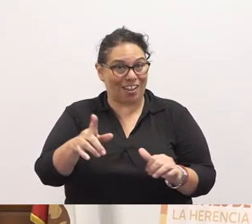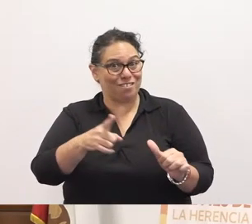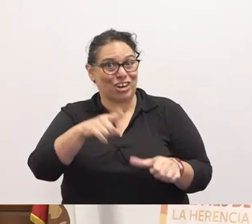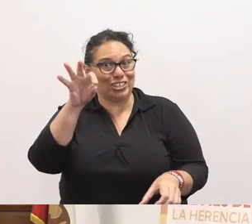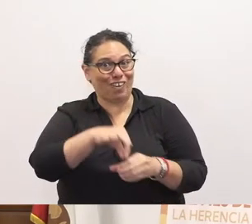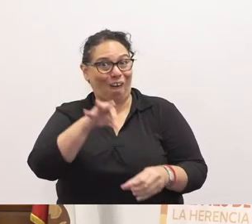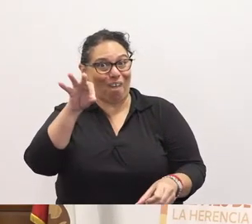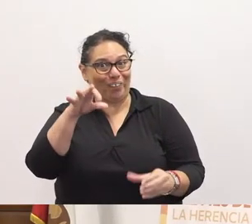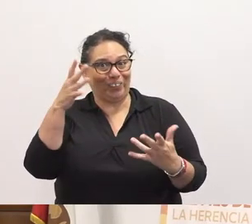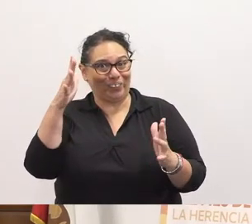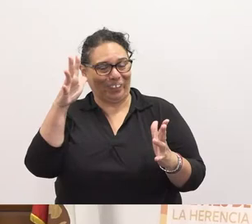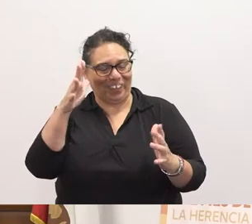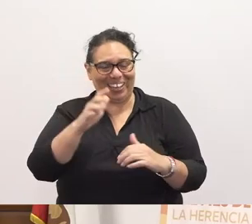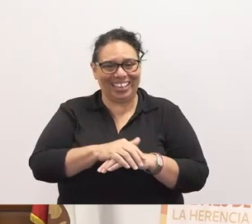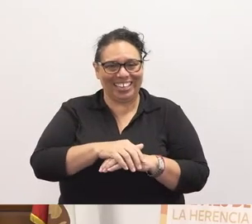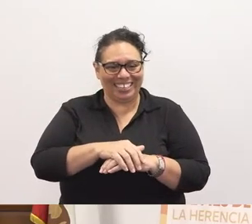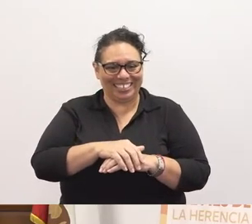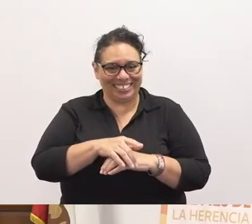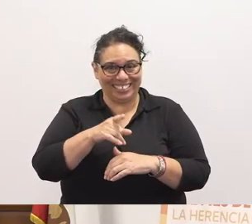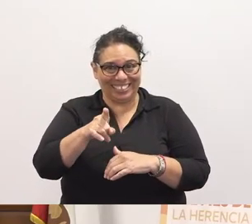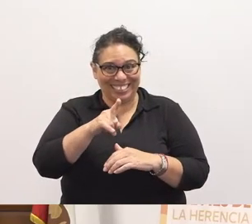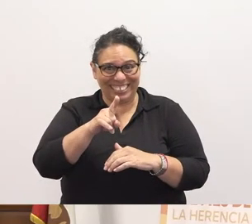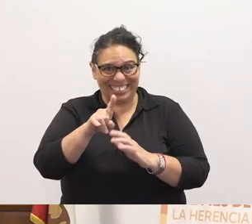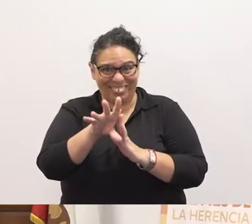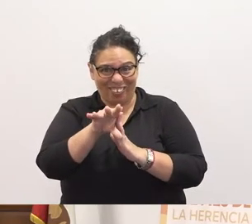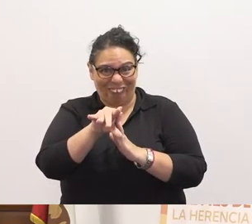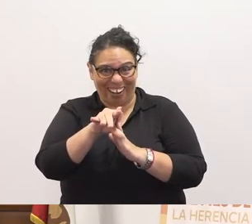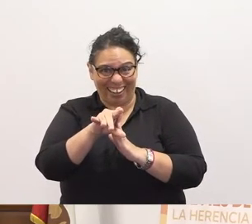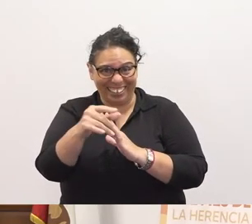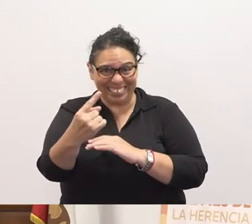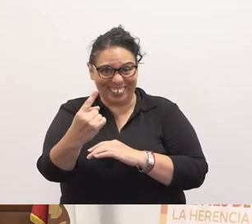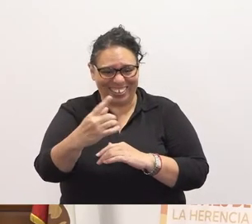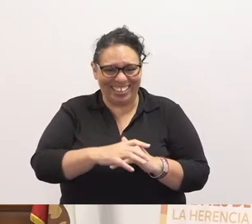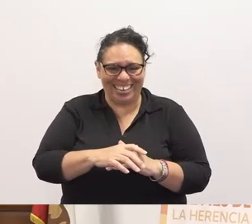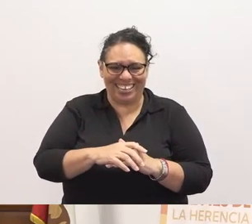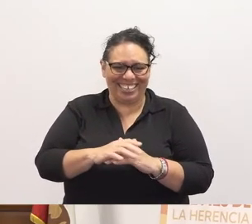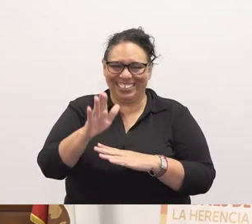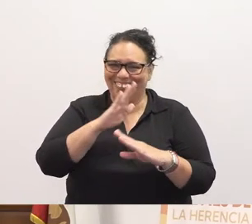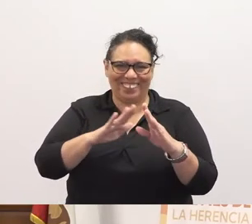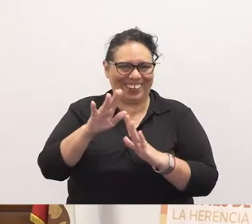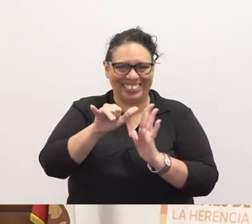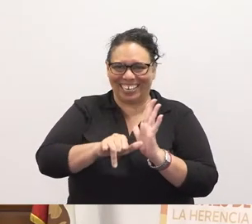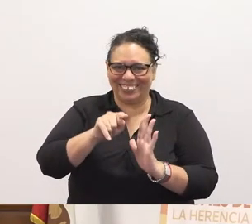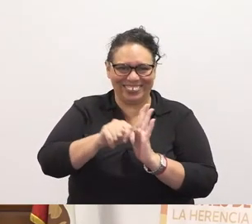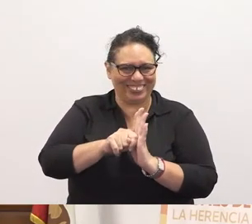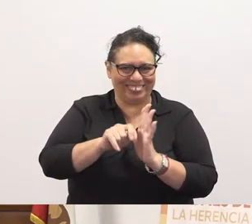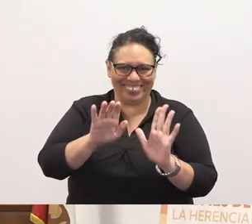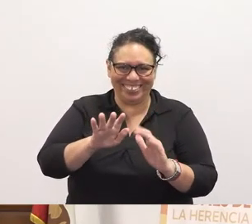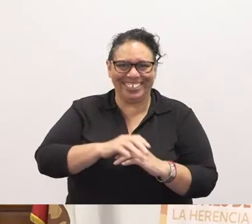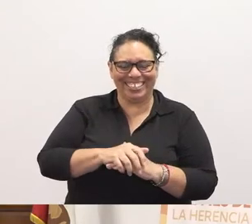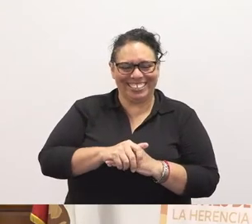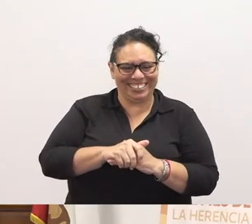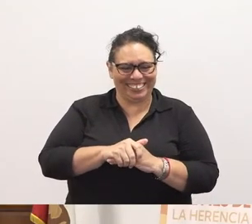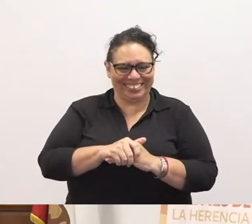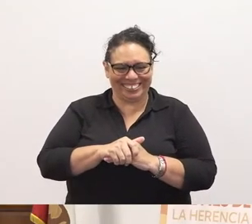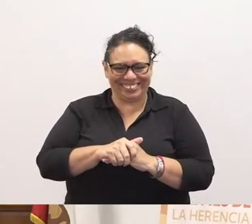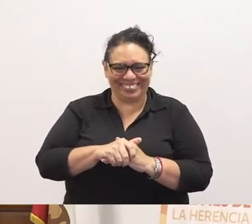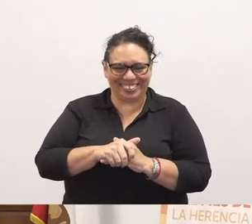vote. Did you get that on tape? Don't worry, it's on YouTube, Axel.